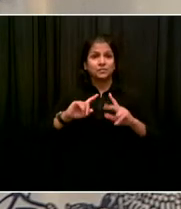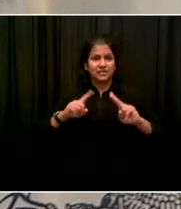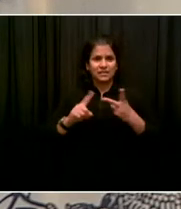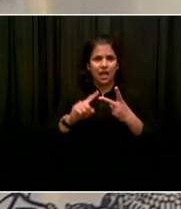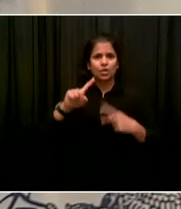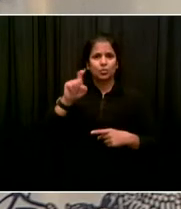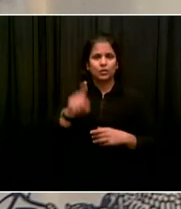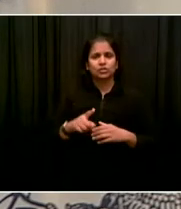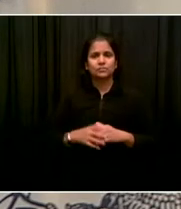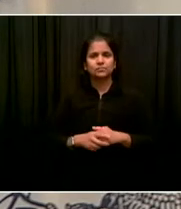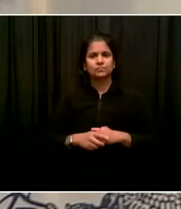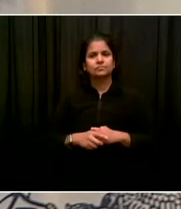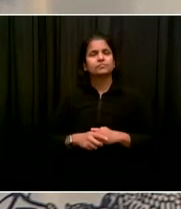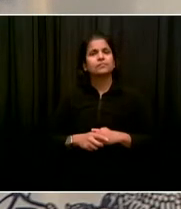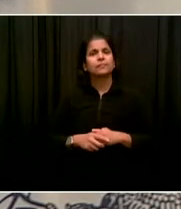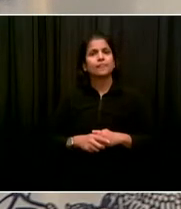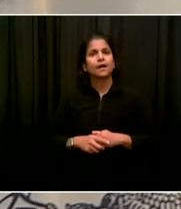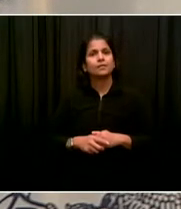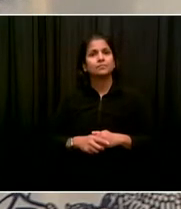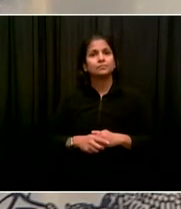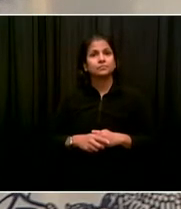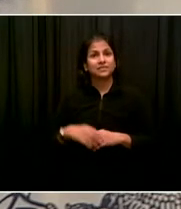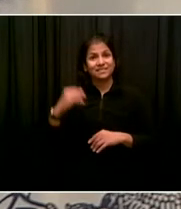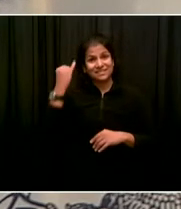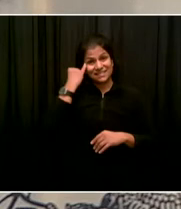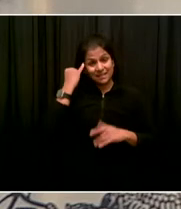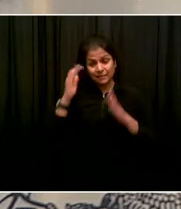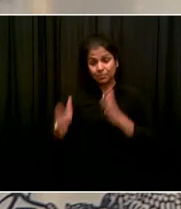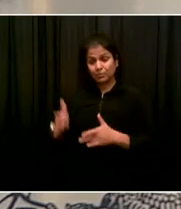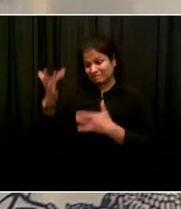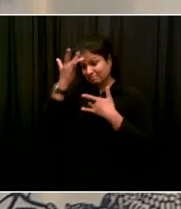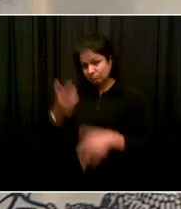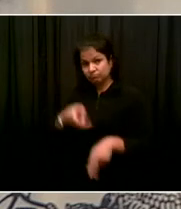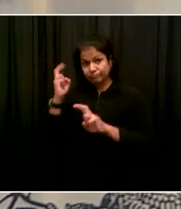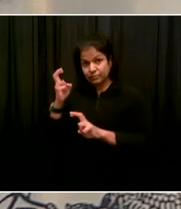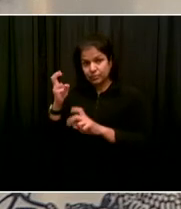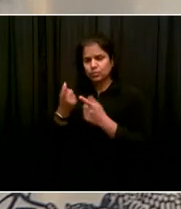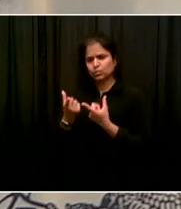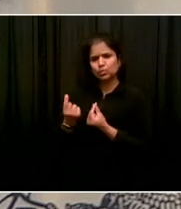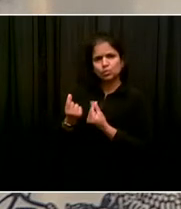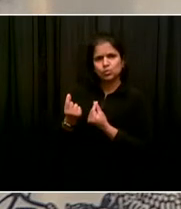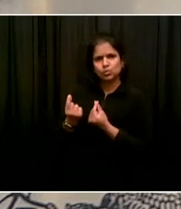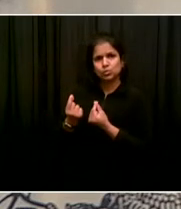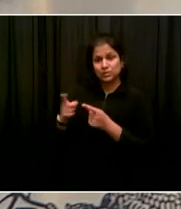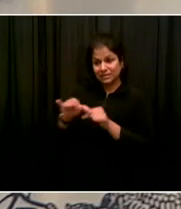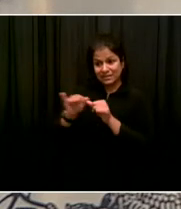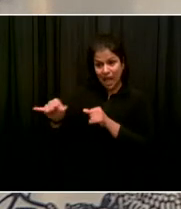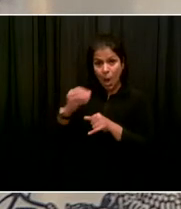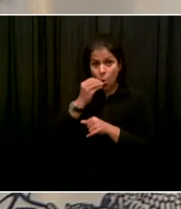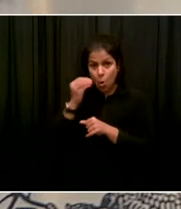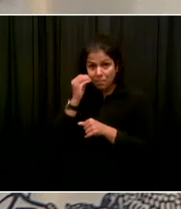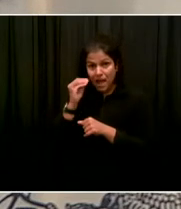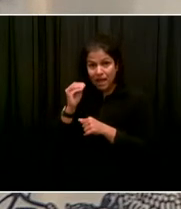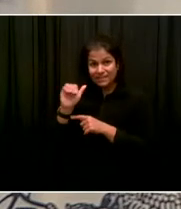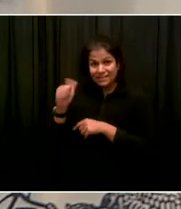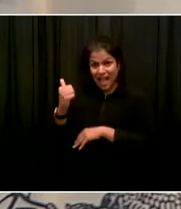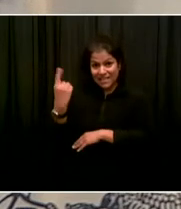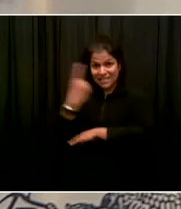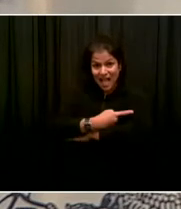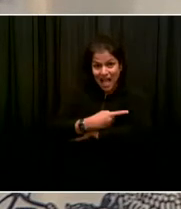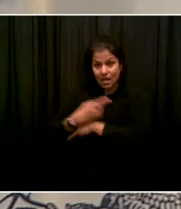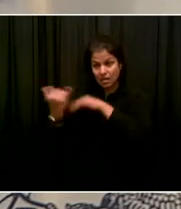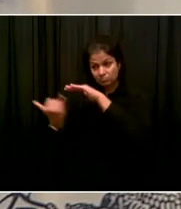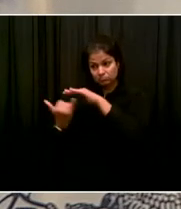to the guidance on what folks should do when they do get sick? Is the quarantine still expected to be 10 days? Should folks, even if they're, you know,